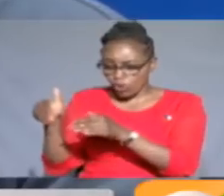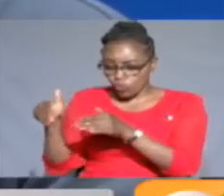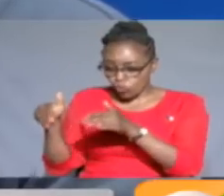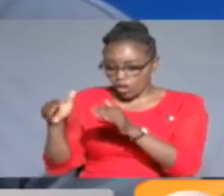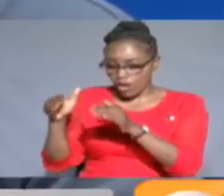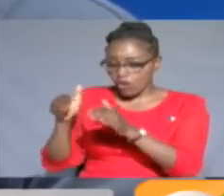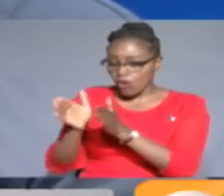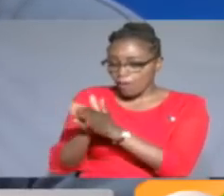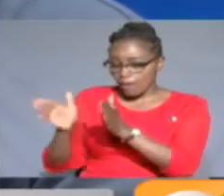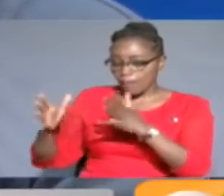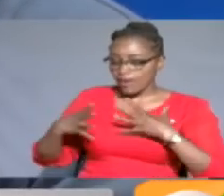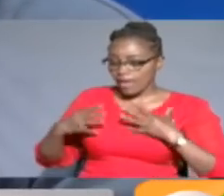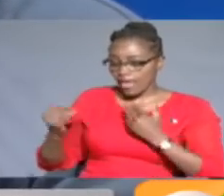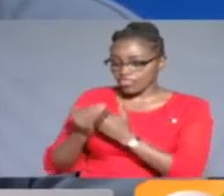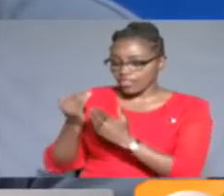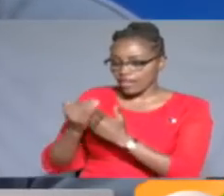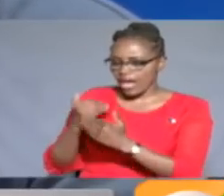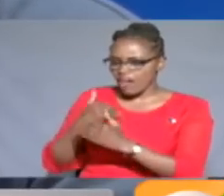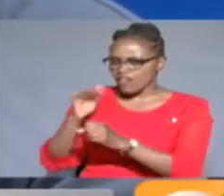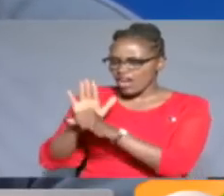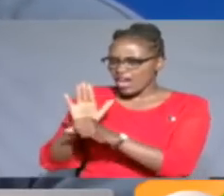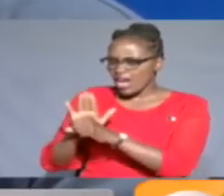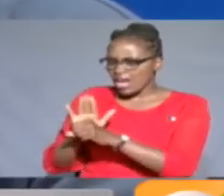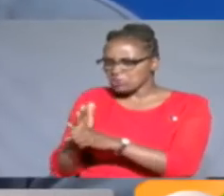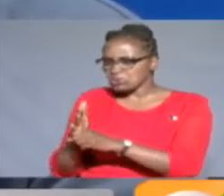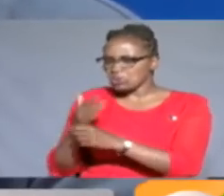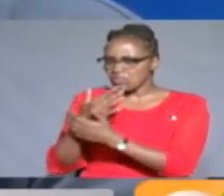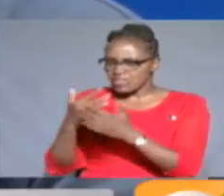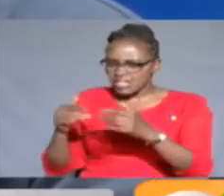public health care. There's been a lot of hype recently